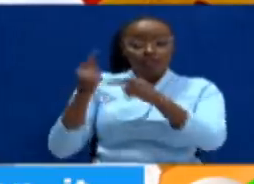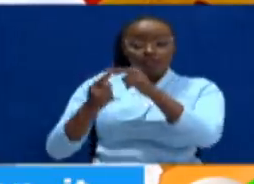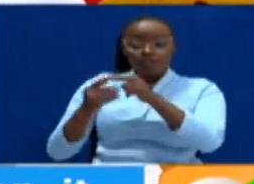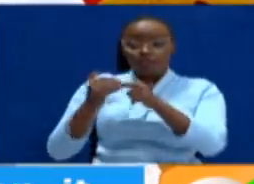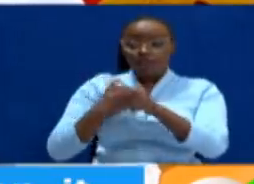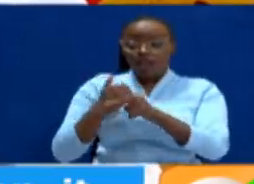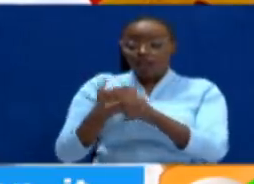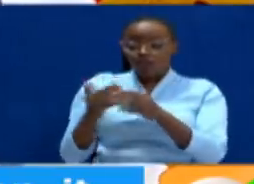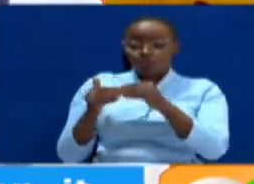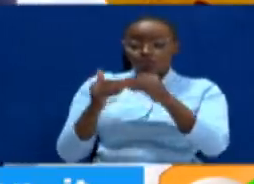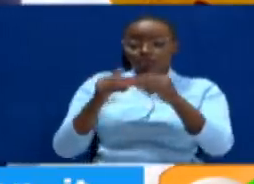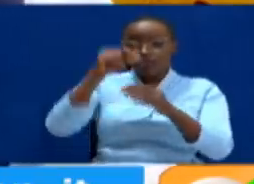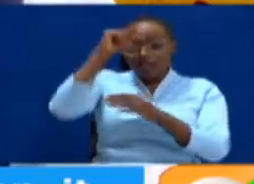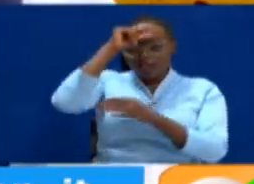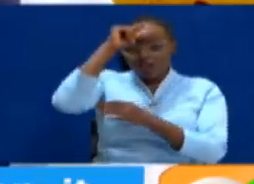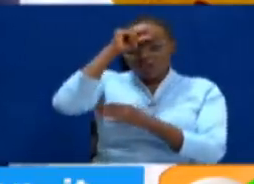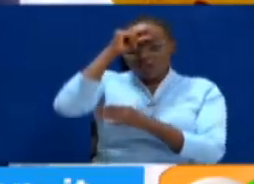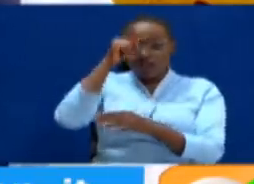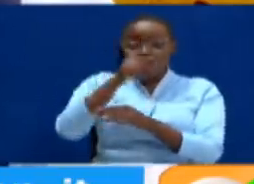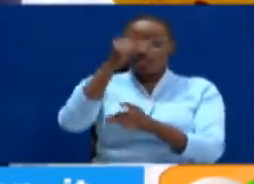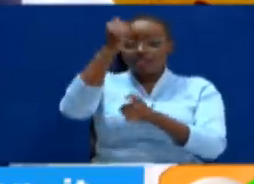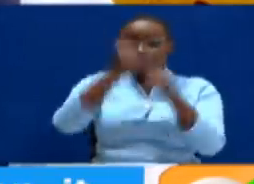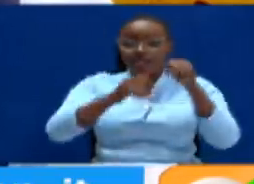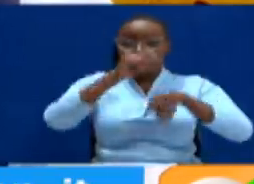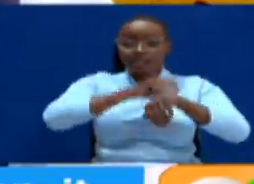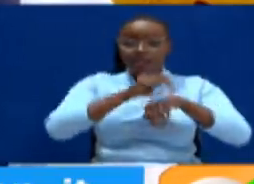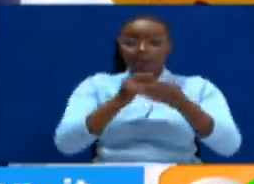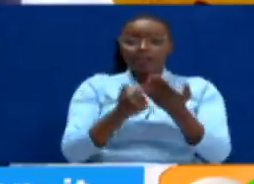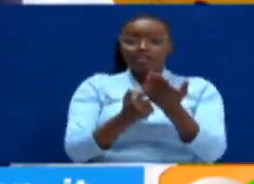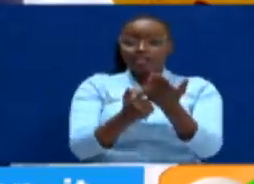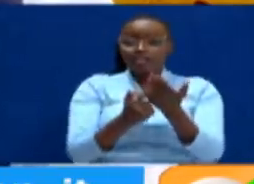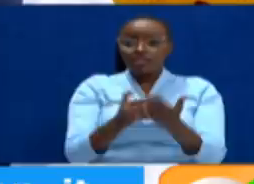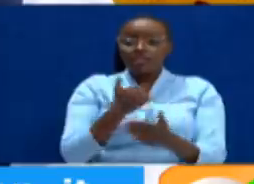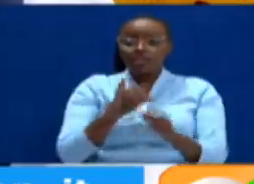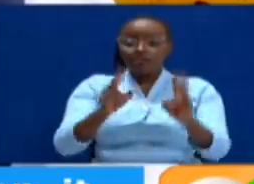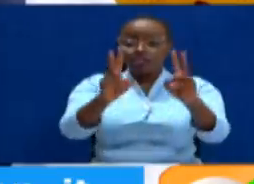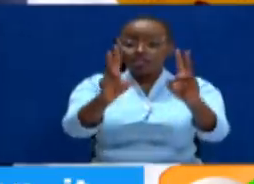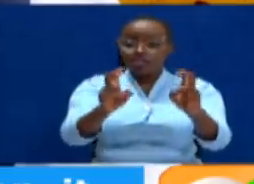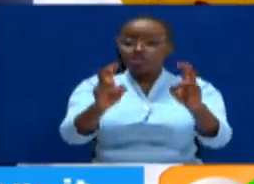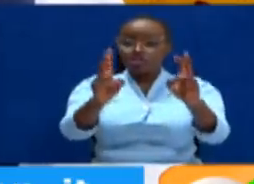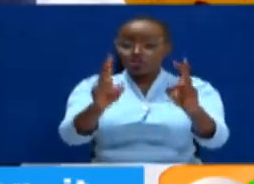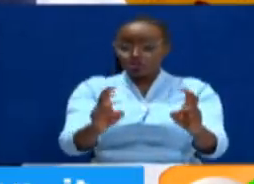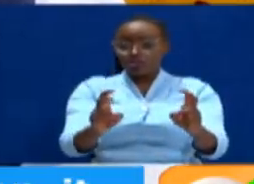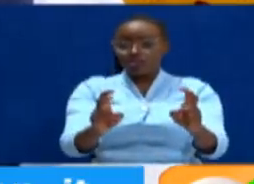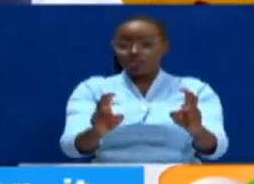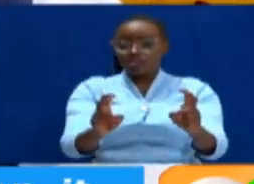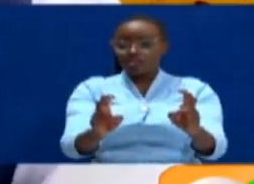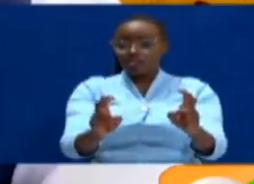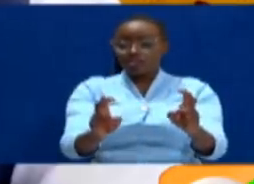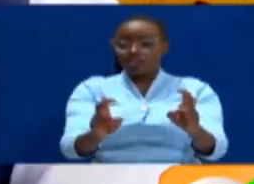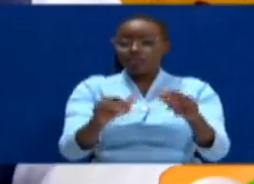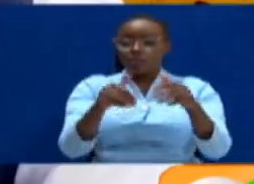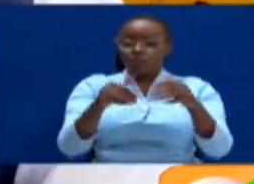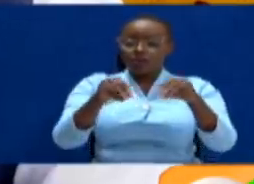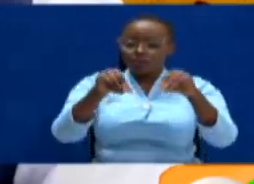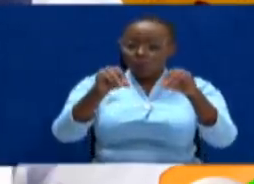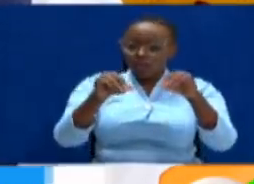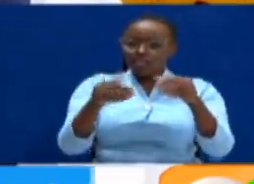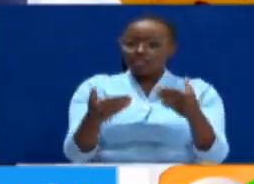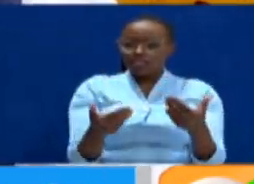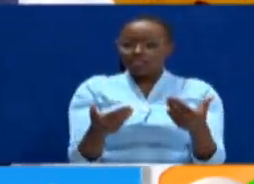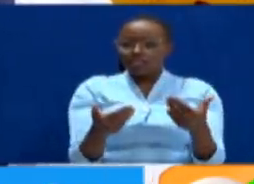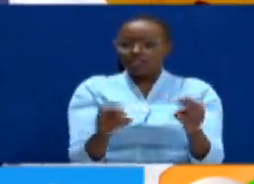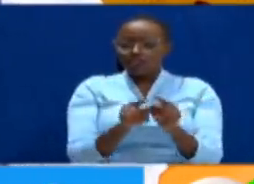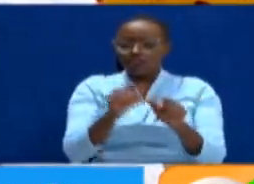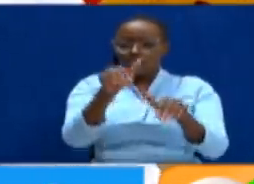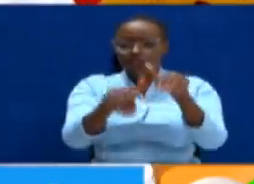experience to run a government? And that was the last time we had a discussion about issues or substance